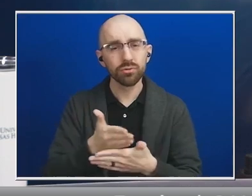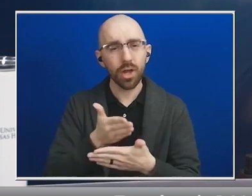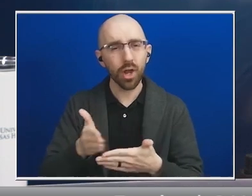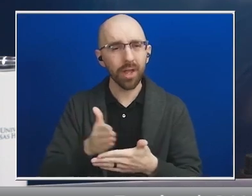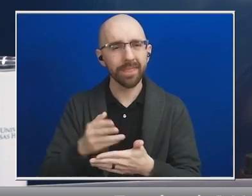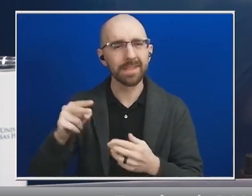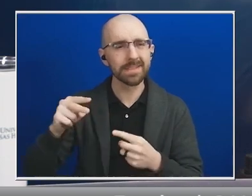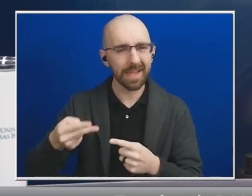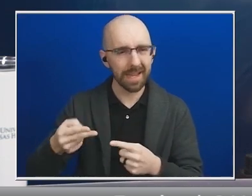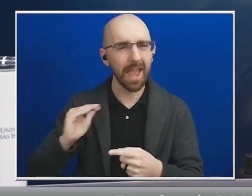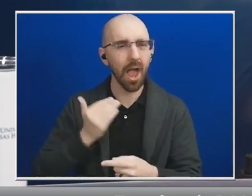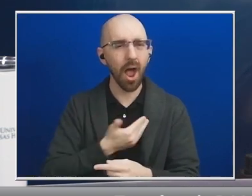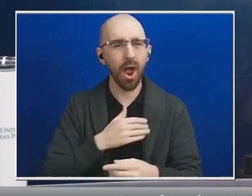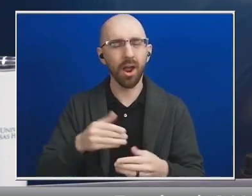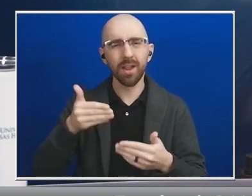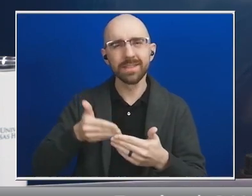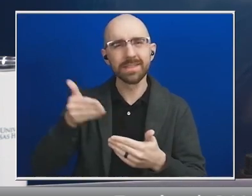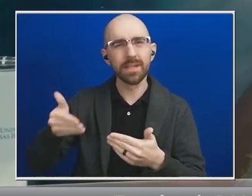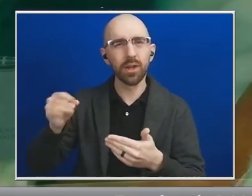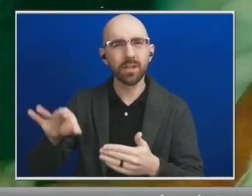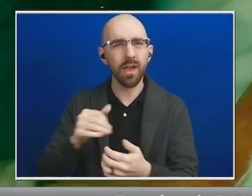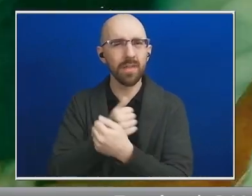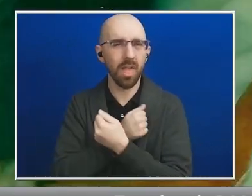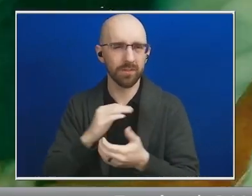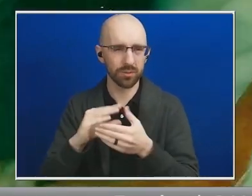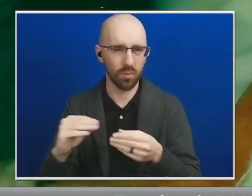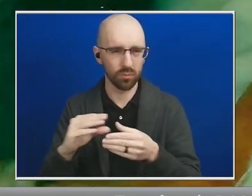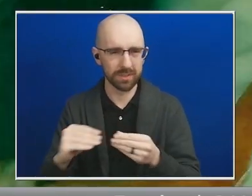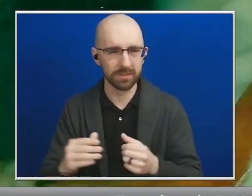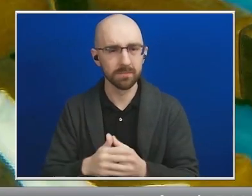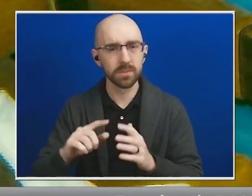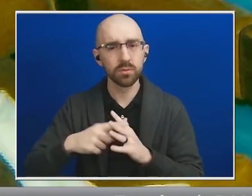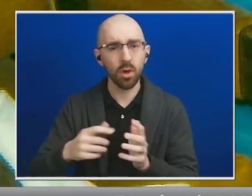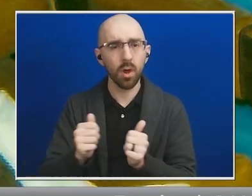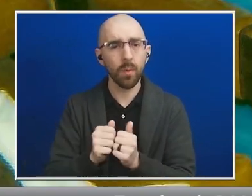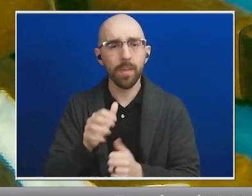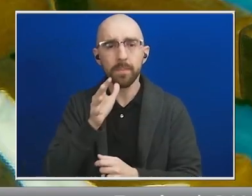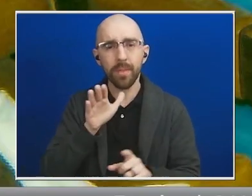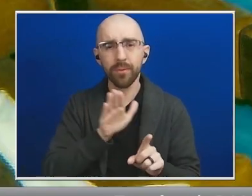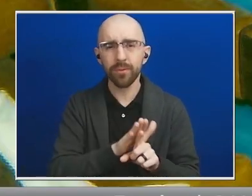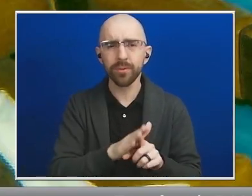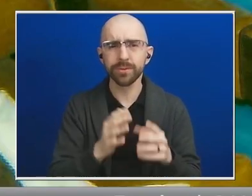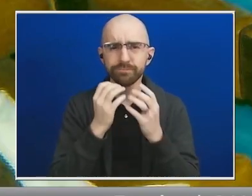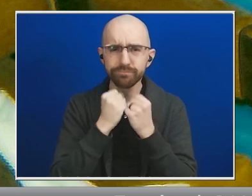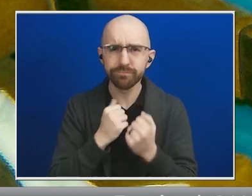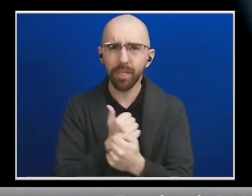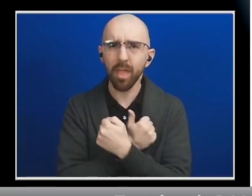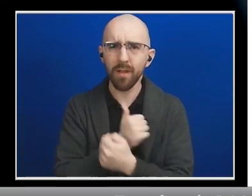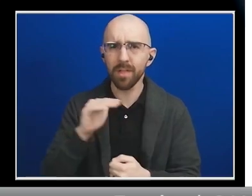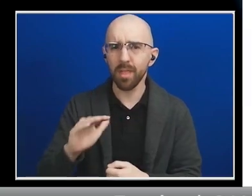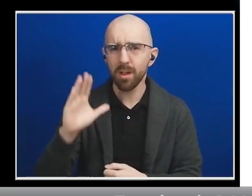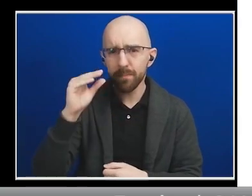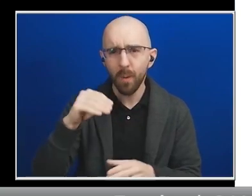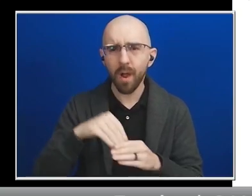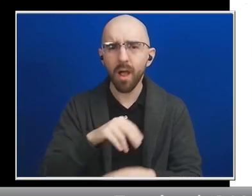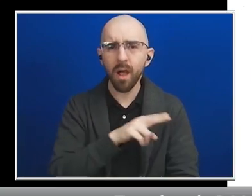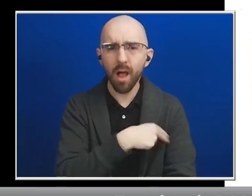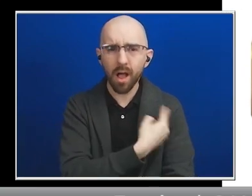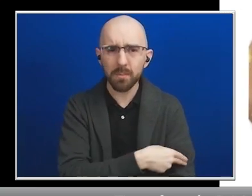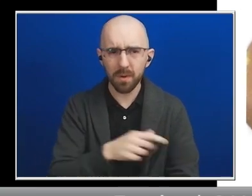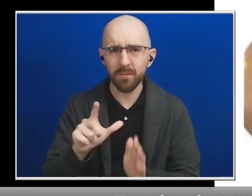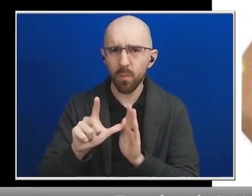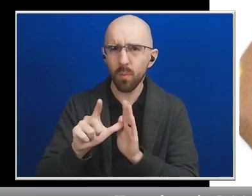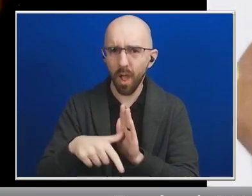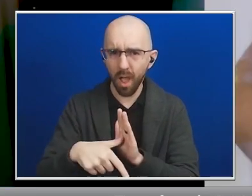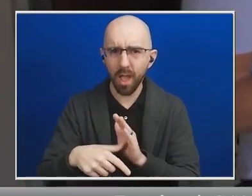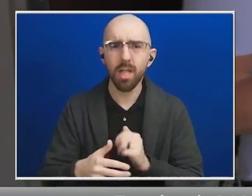in our series of love stories. What began with a mother's deep love for her little boy who was in the hospital for quite some time is